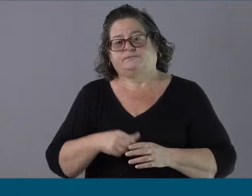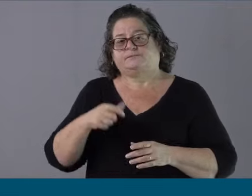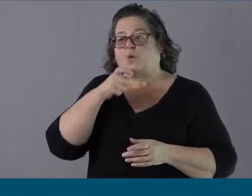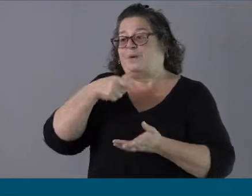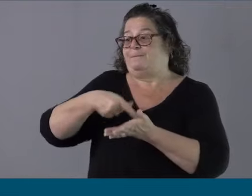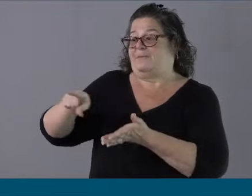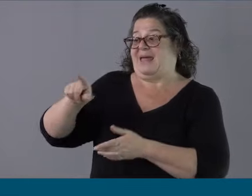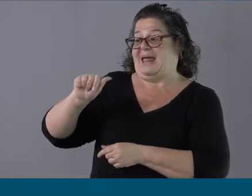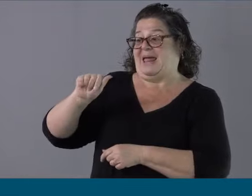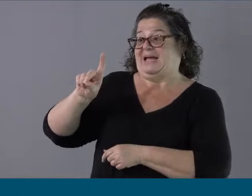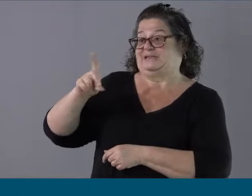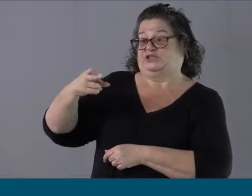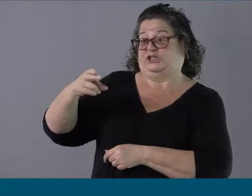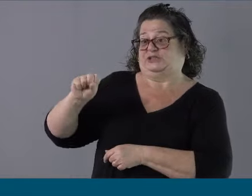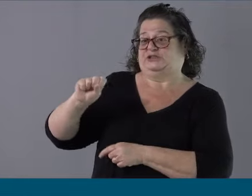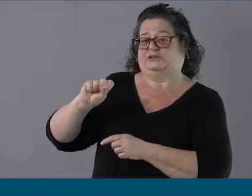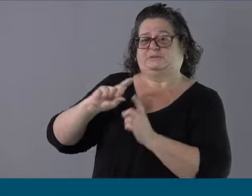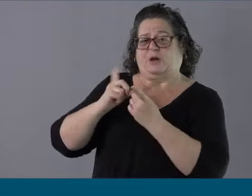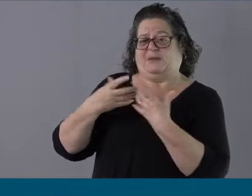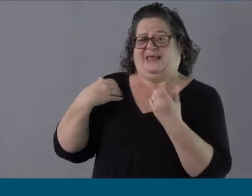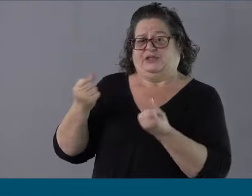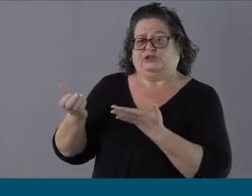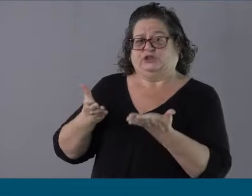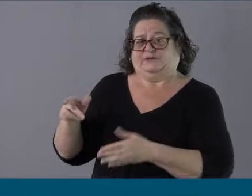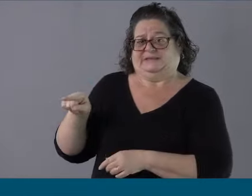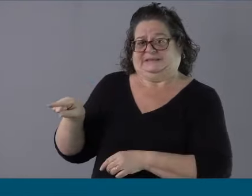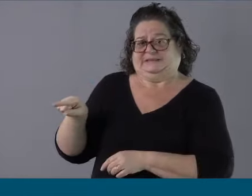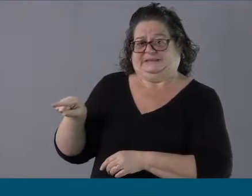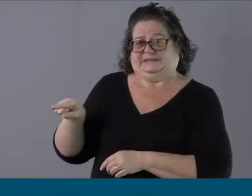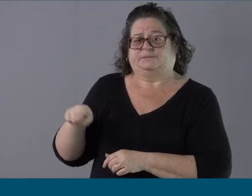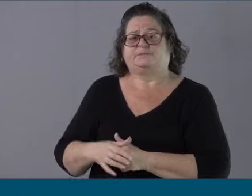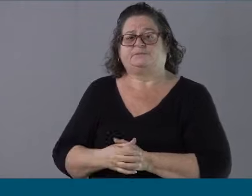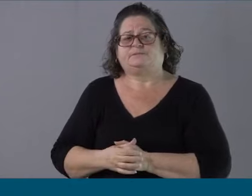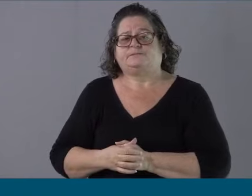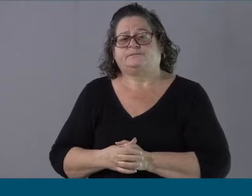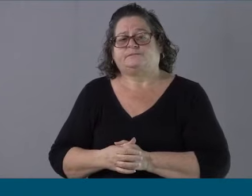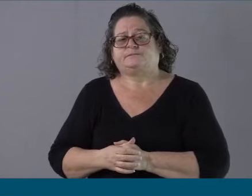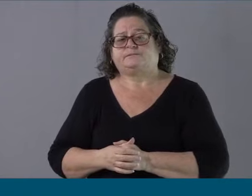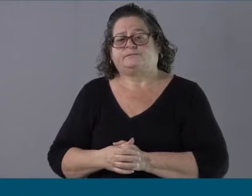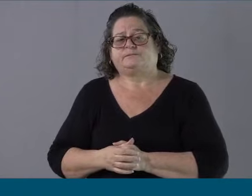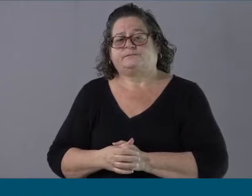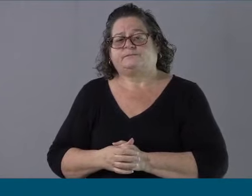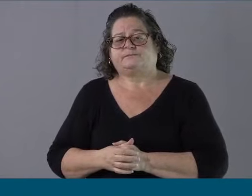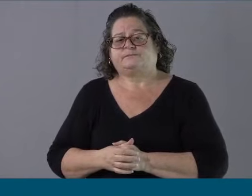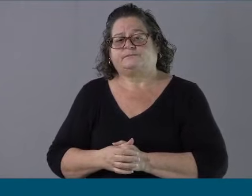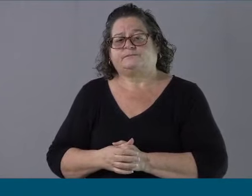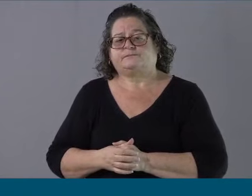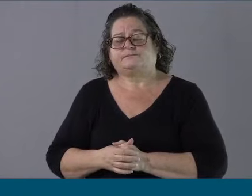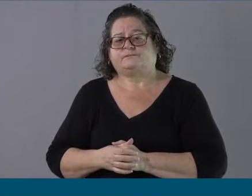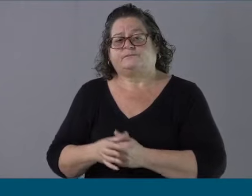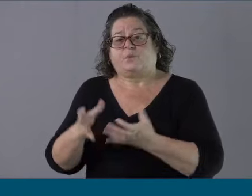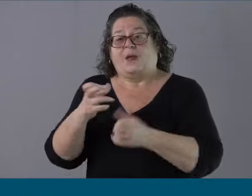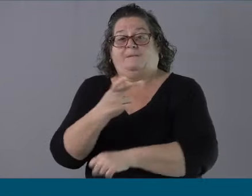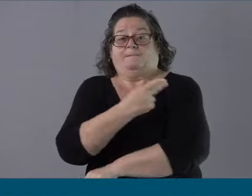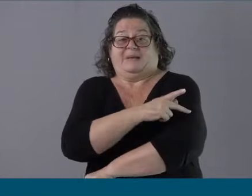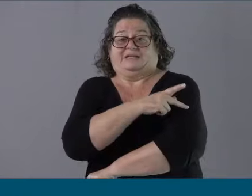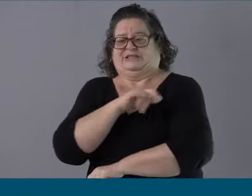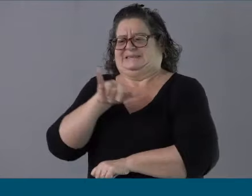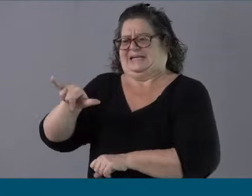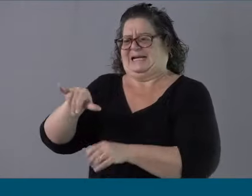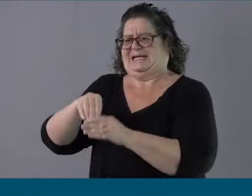staffing, our first priority was to keep patients in their community. So everyone's heard of the Arizona Surge Line, where we can